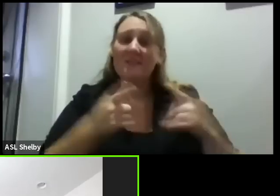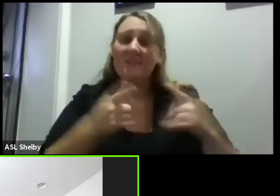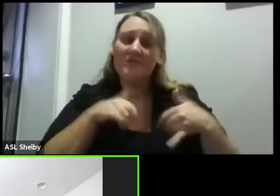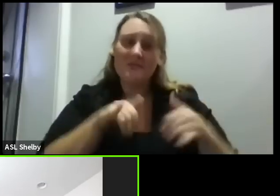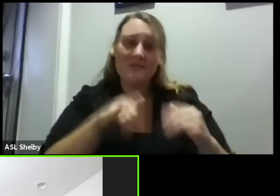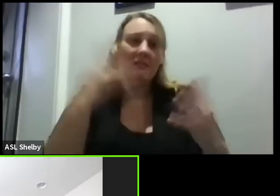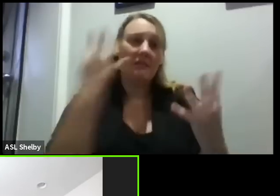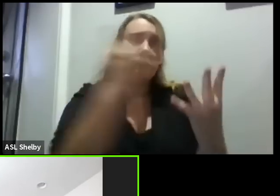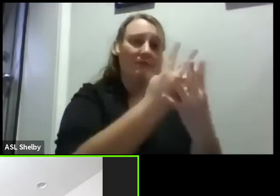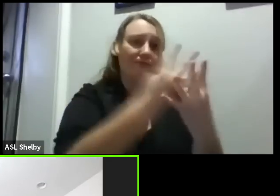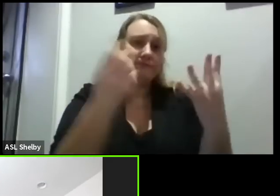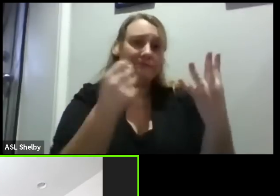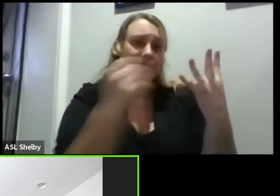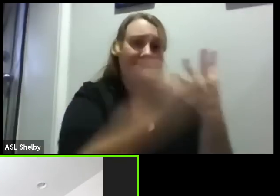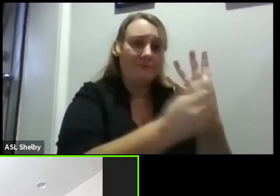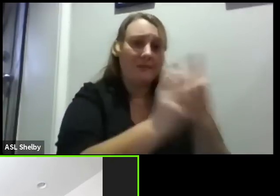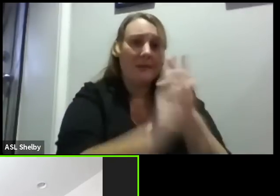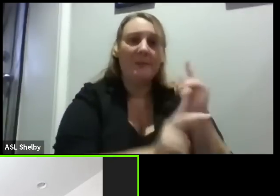weeks ago,